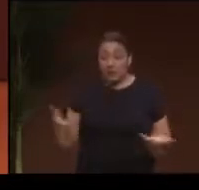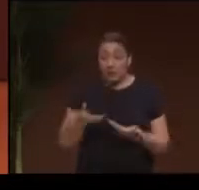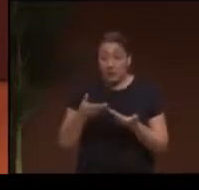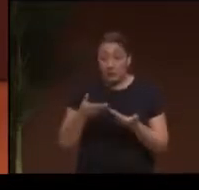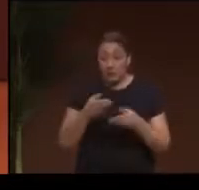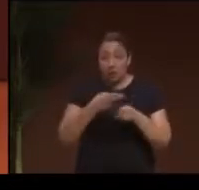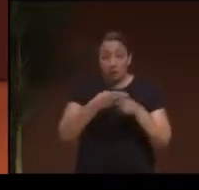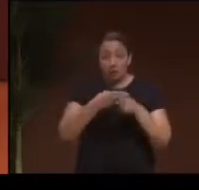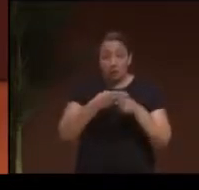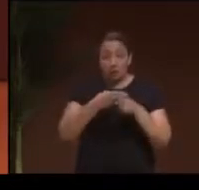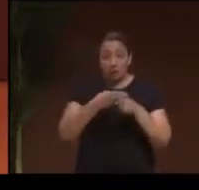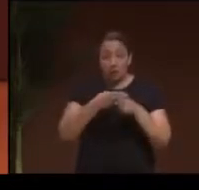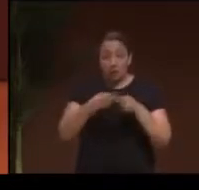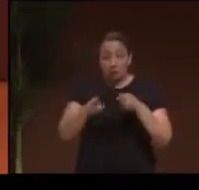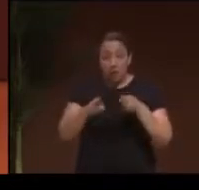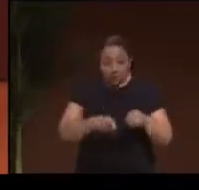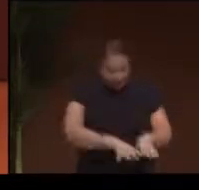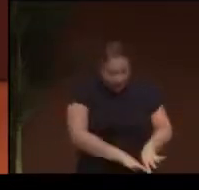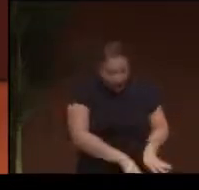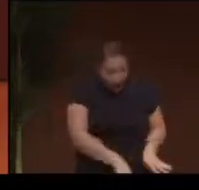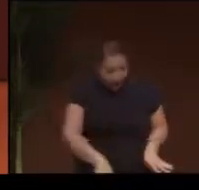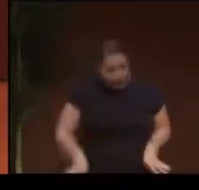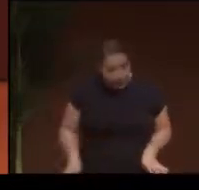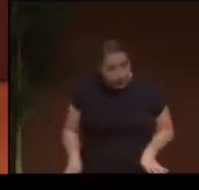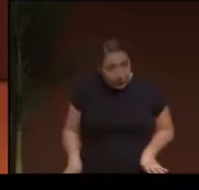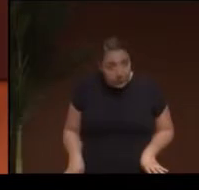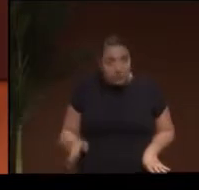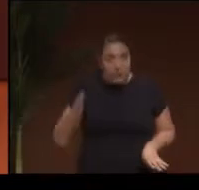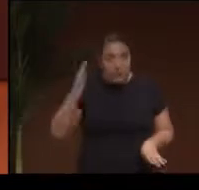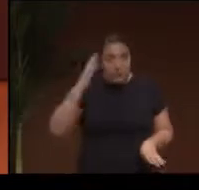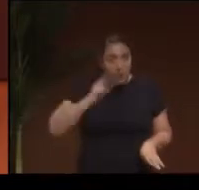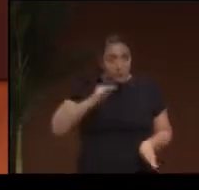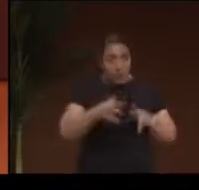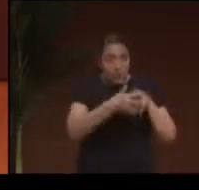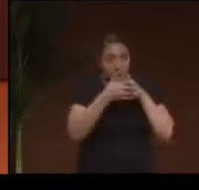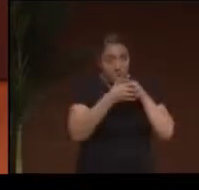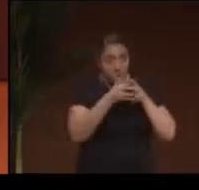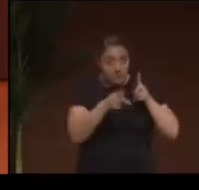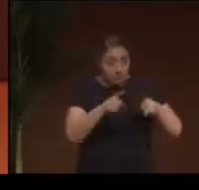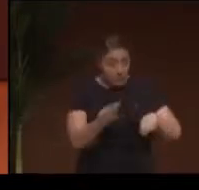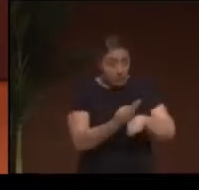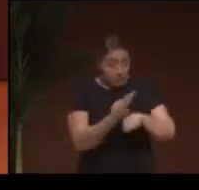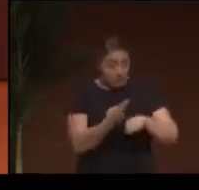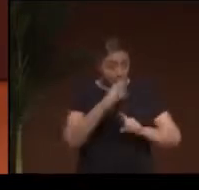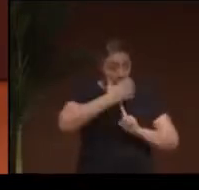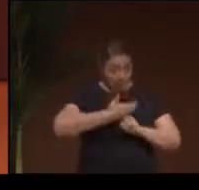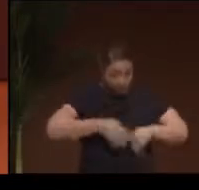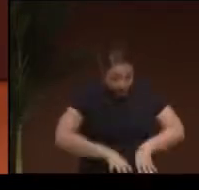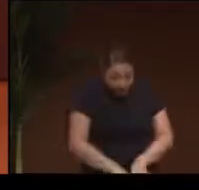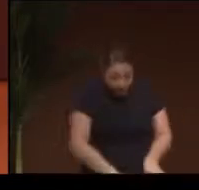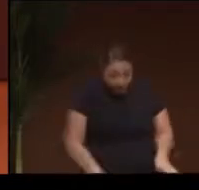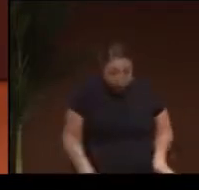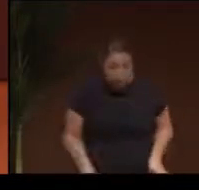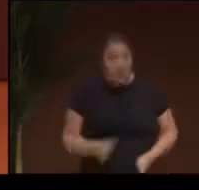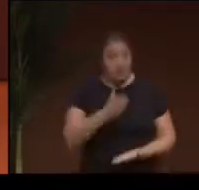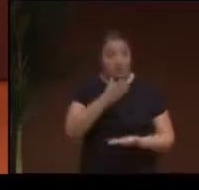fringes on the grass dance outfit that North American Indians use today in powwows. And also, there are certain grass